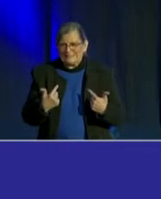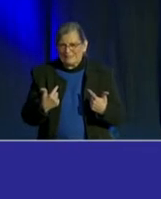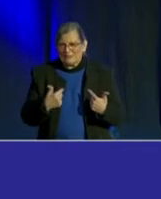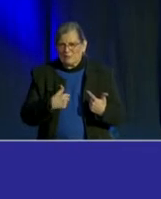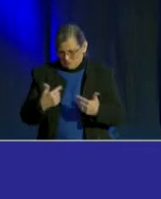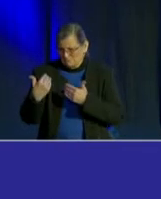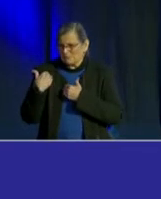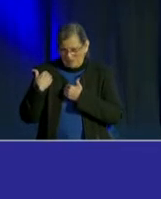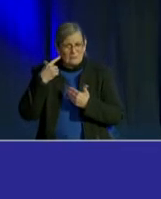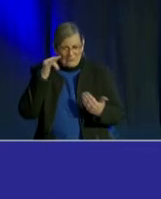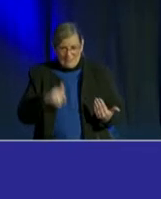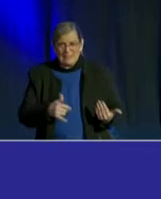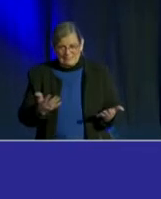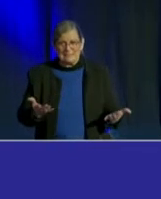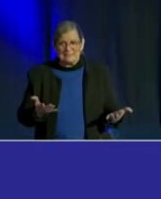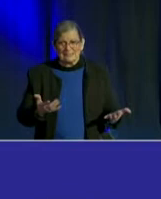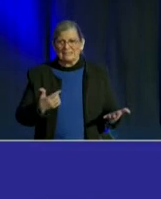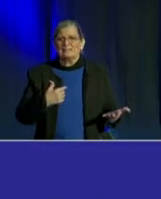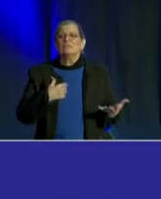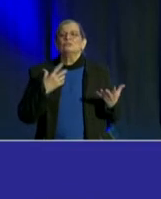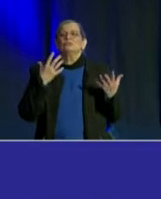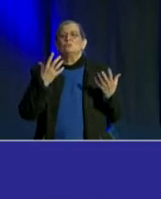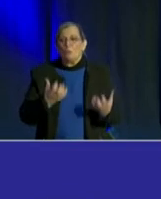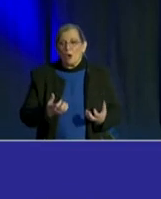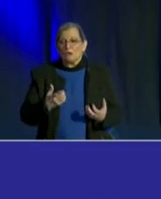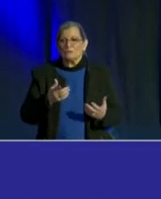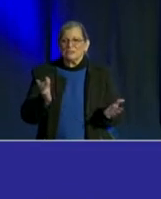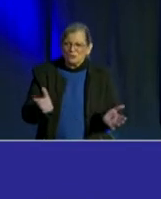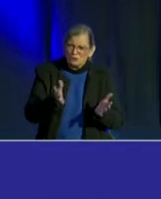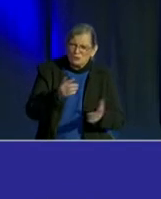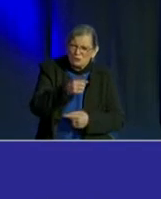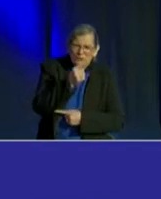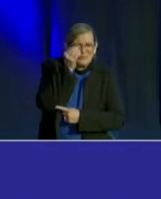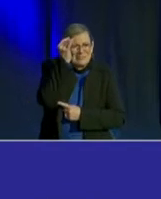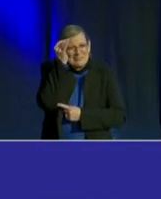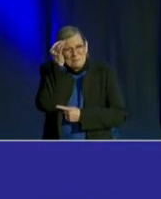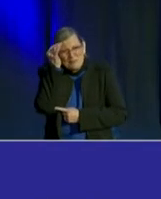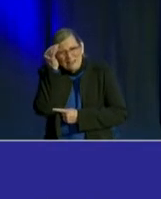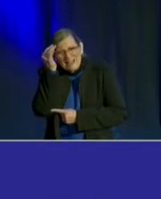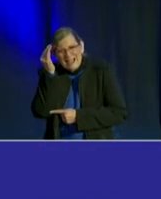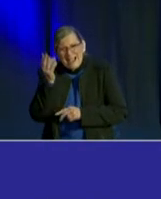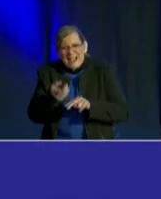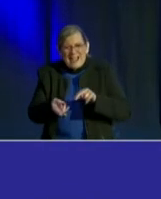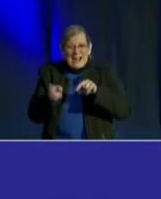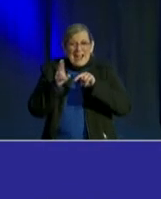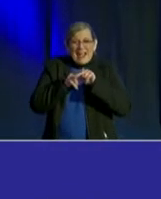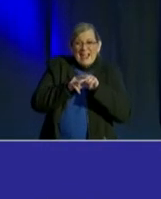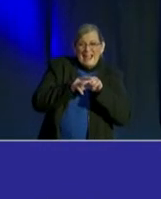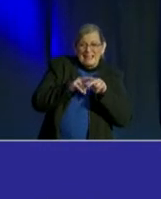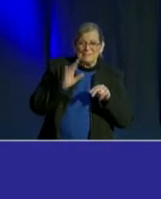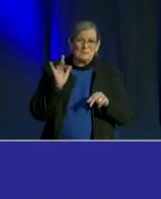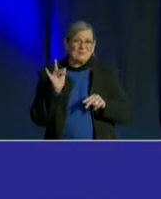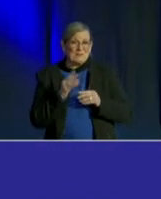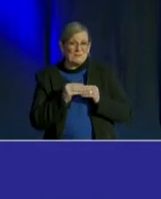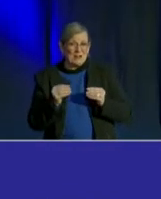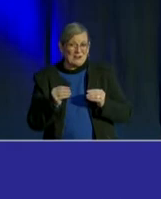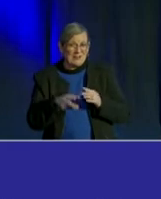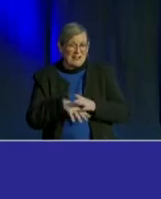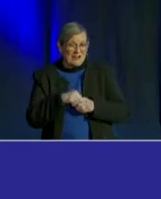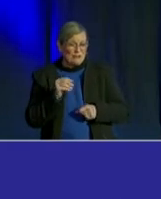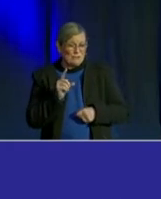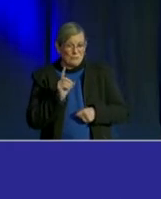look to us. So I just want to encourage you all to allocate at least $25 of that $100